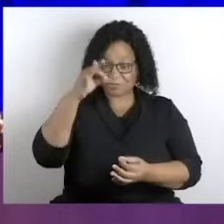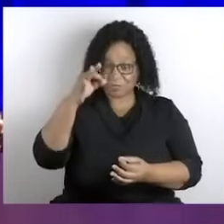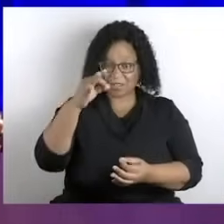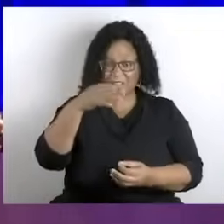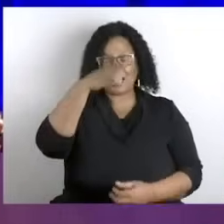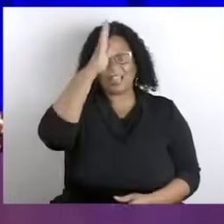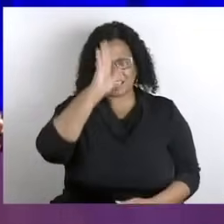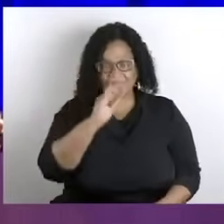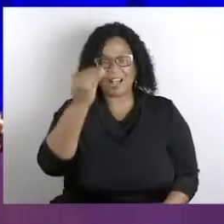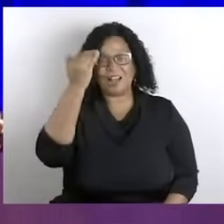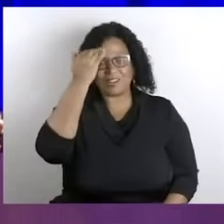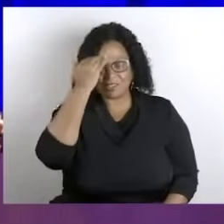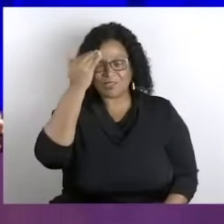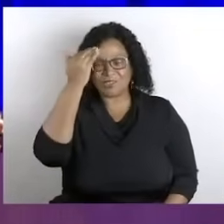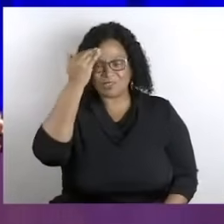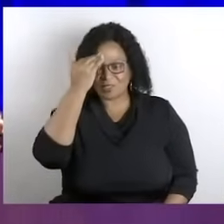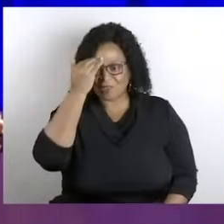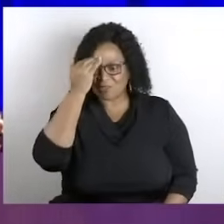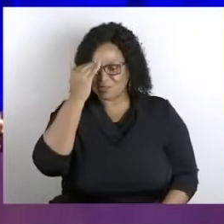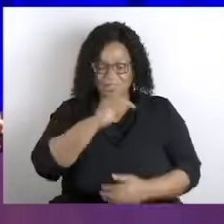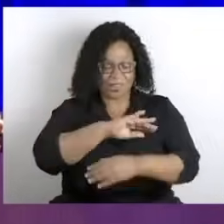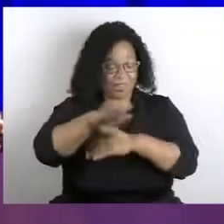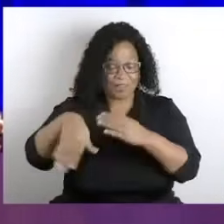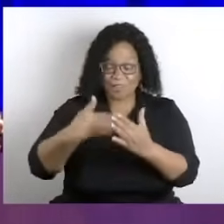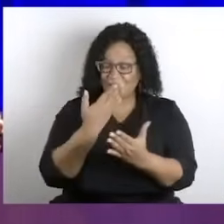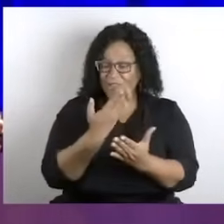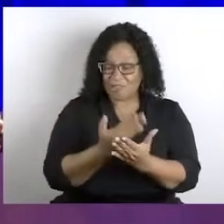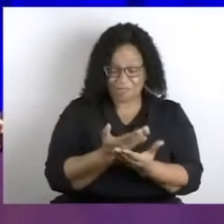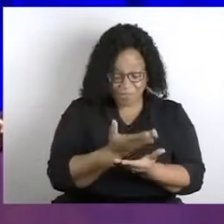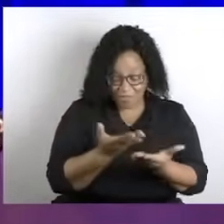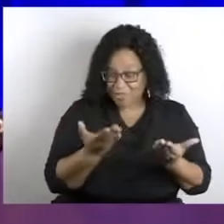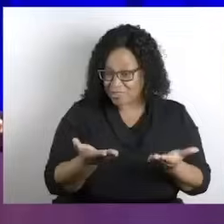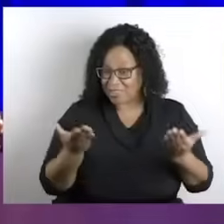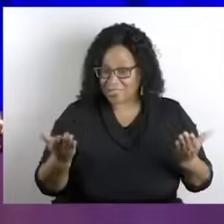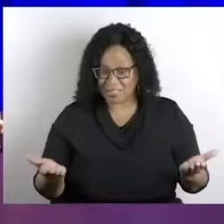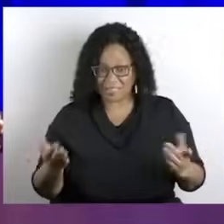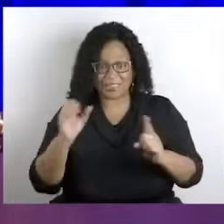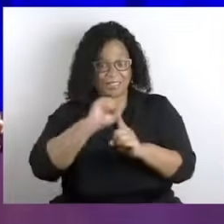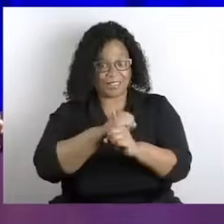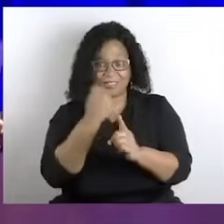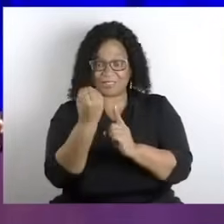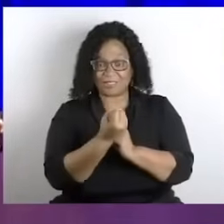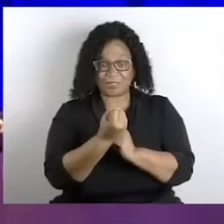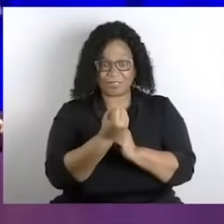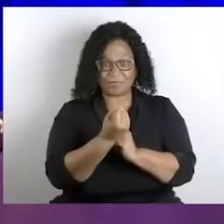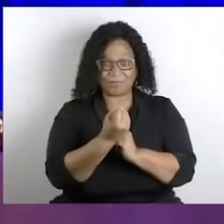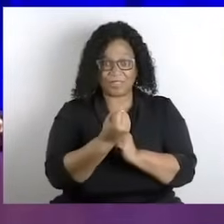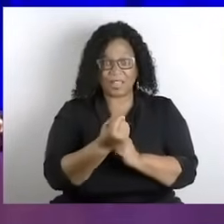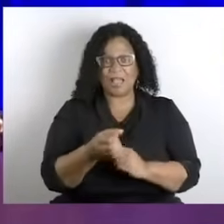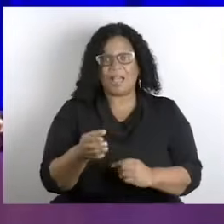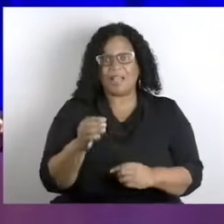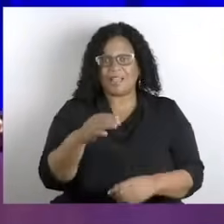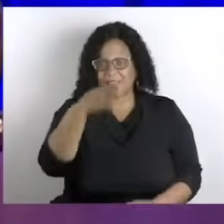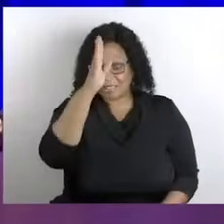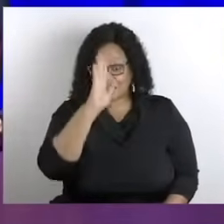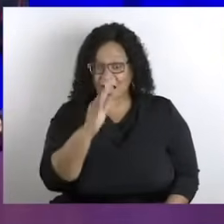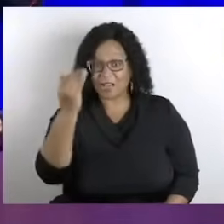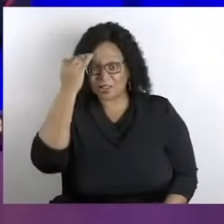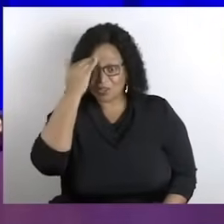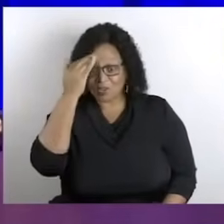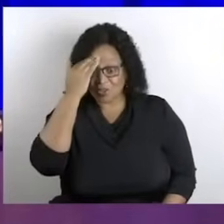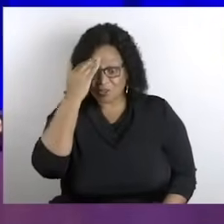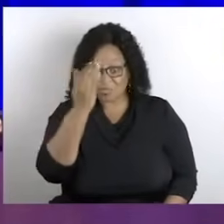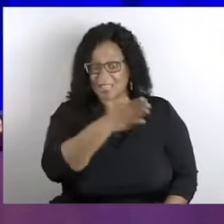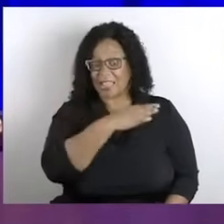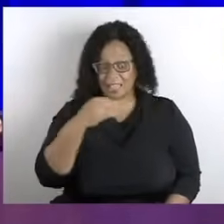serve knows how you're going through this circumstance, and he says, listen here, I don't just know, but I got plans for you.